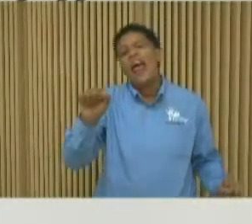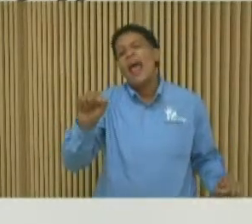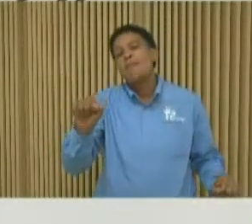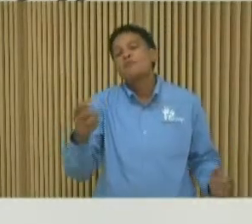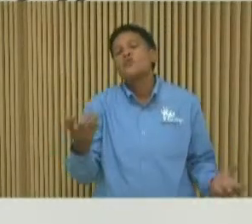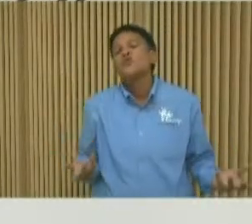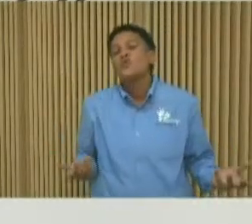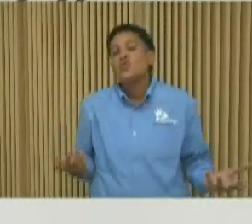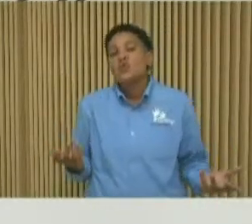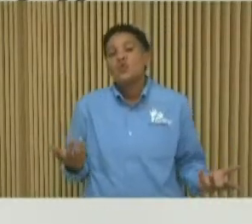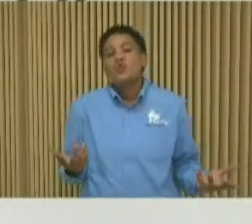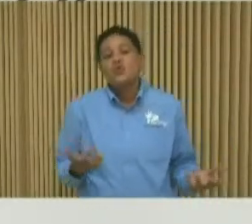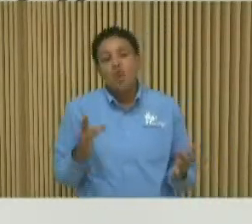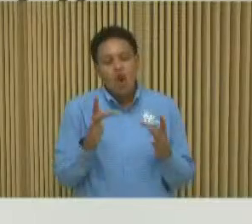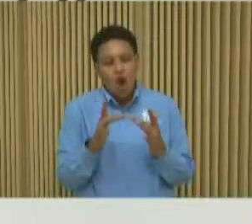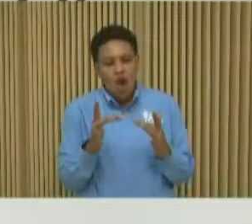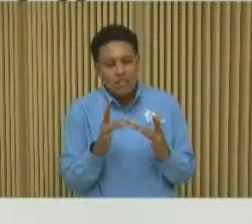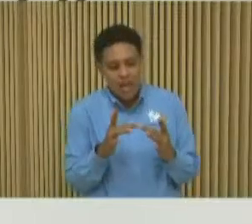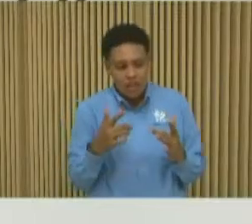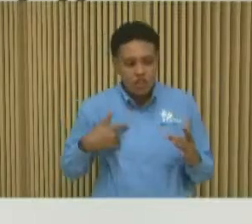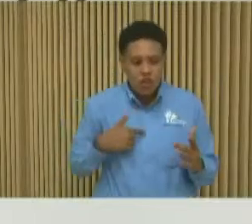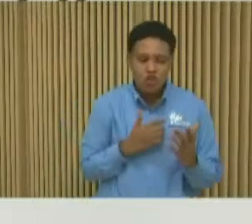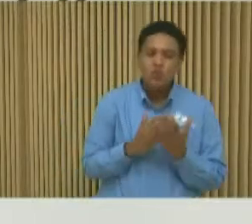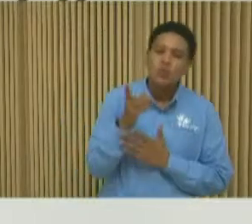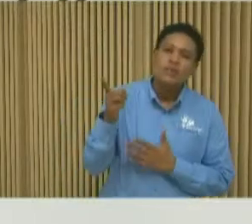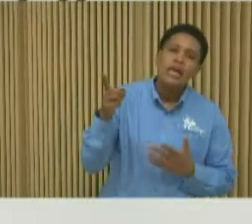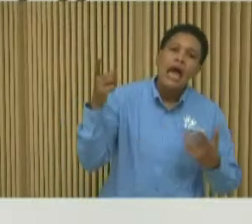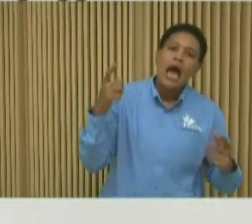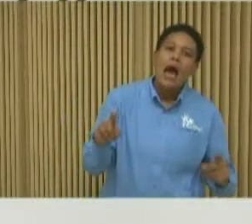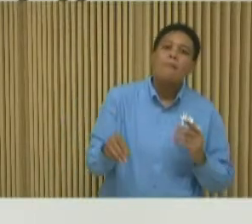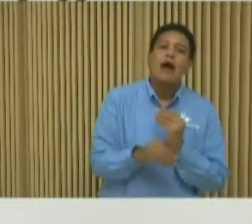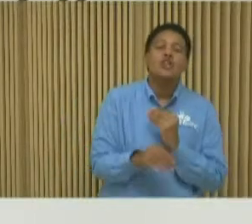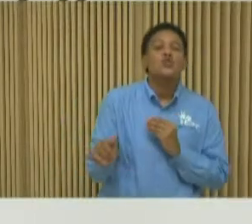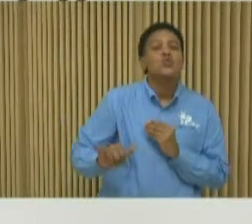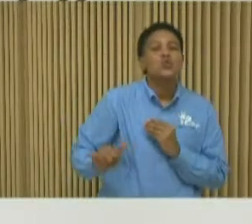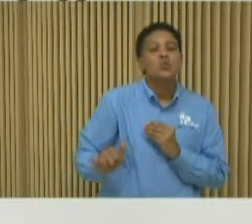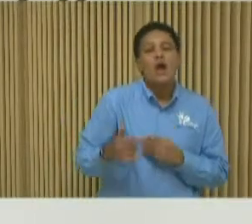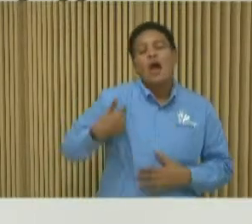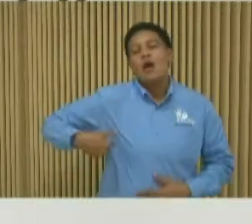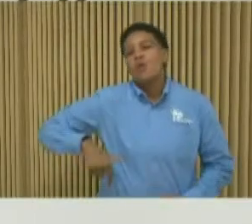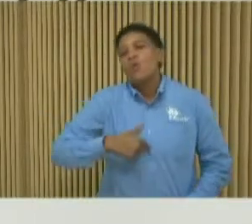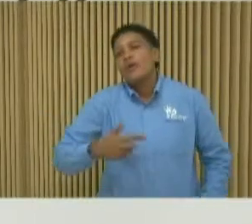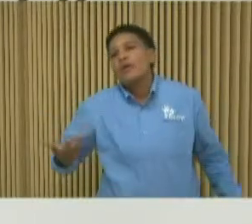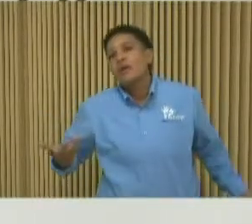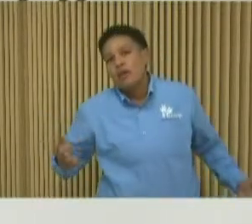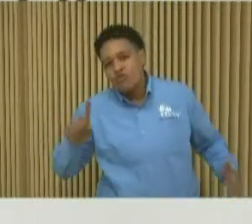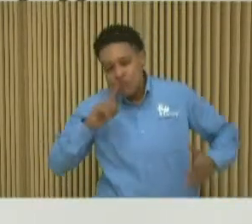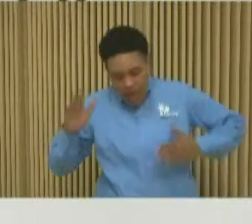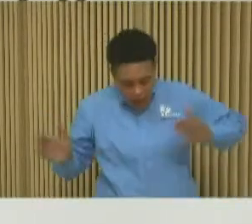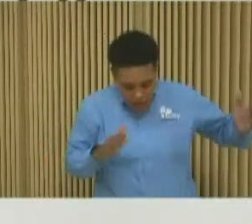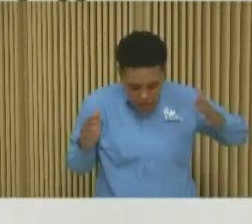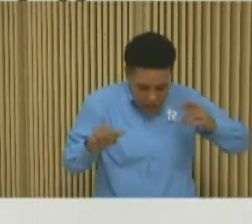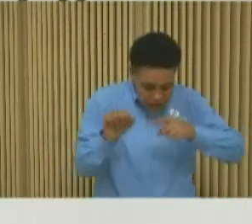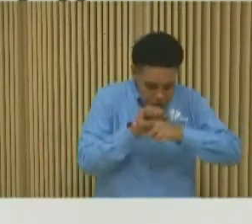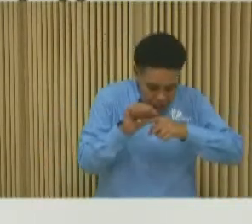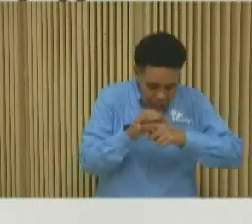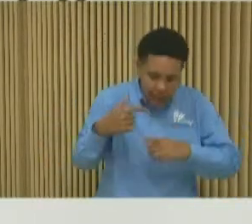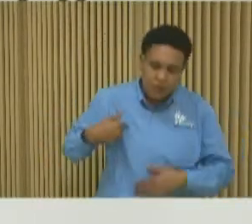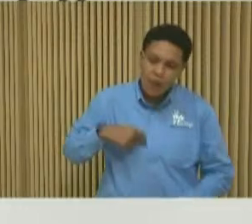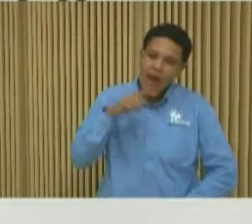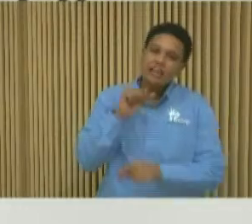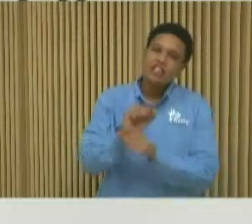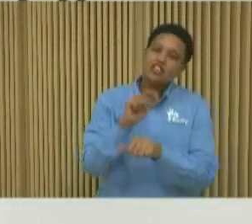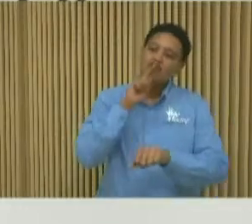to contact us through that medium also, and we arrange training. We